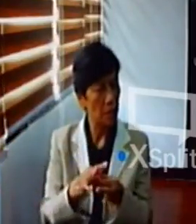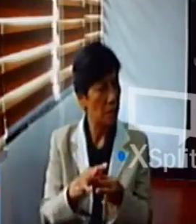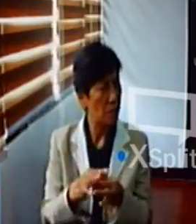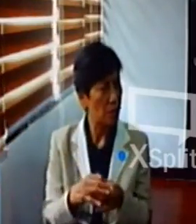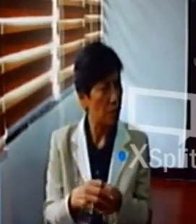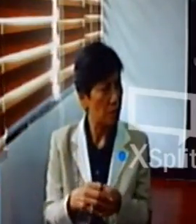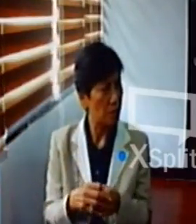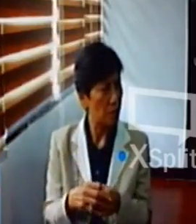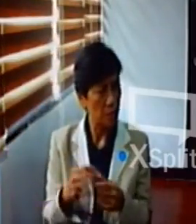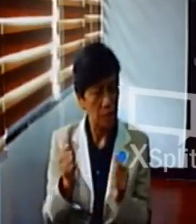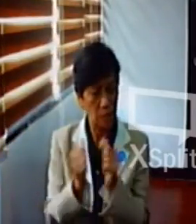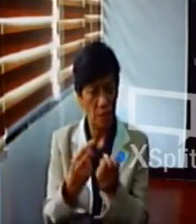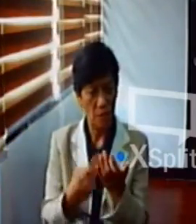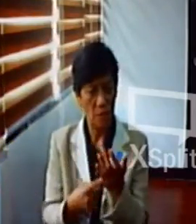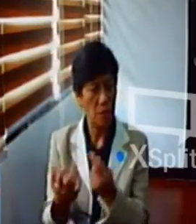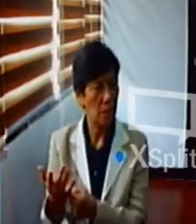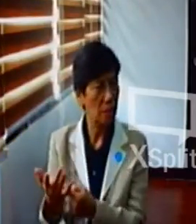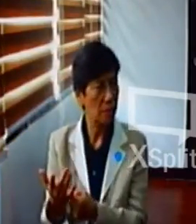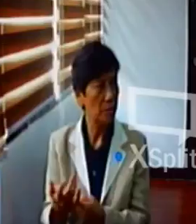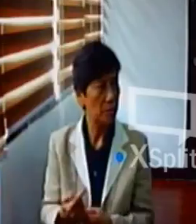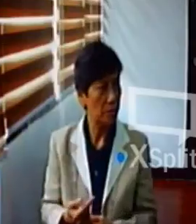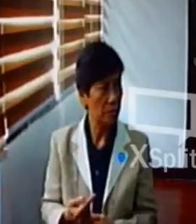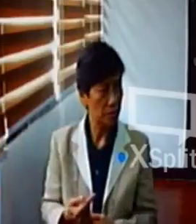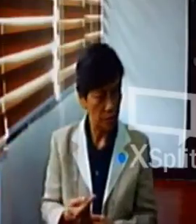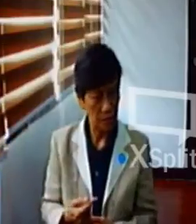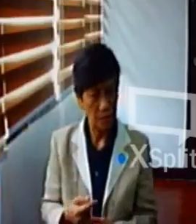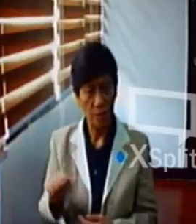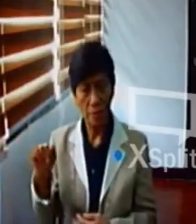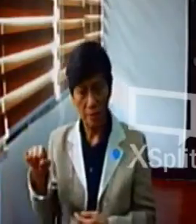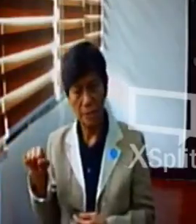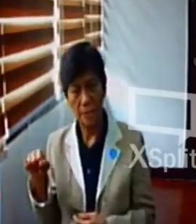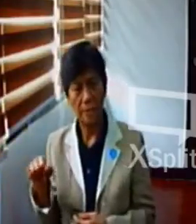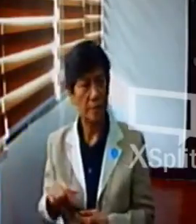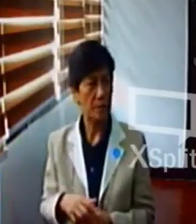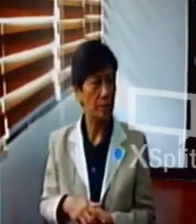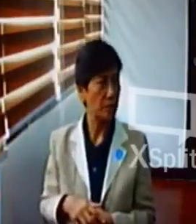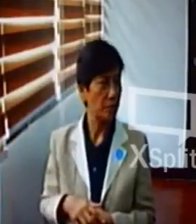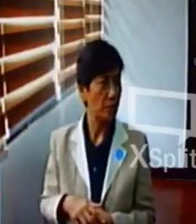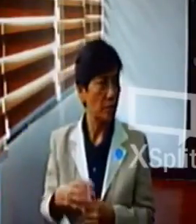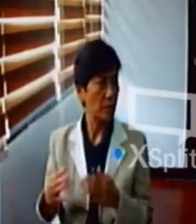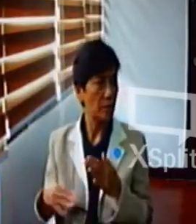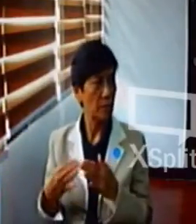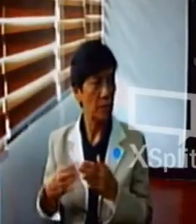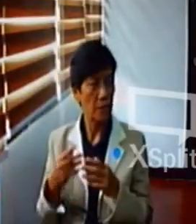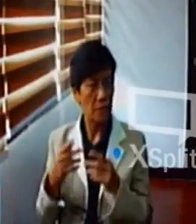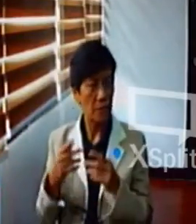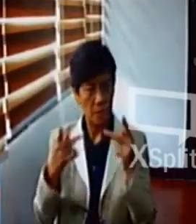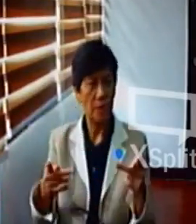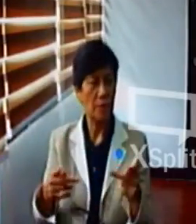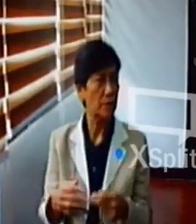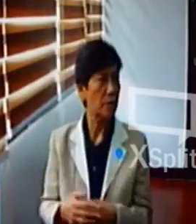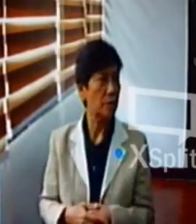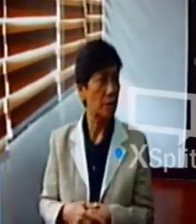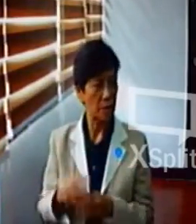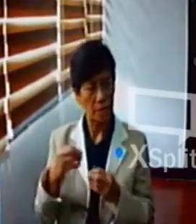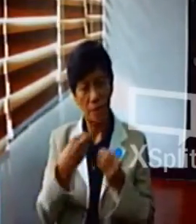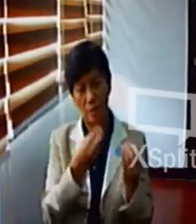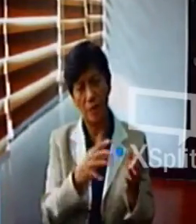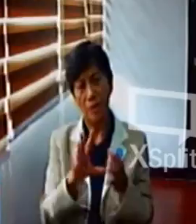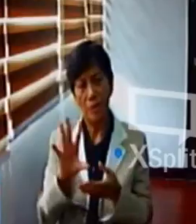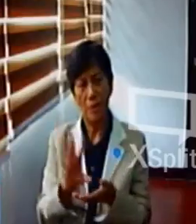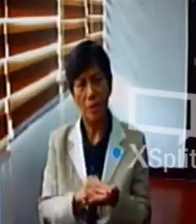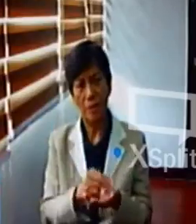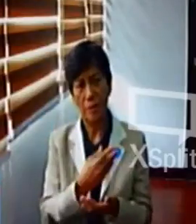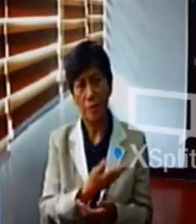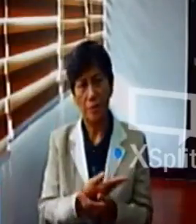the discussion down very clearly. Yes, sir. We'll once it's published, we'll give you a copy of that publication in